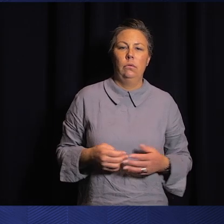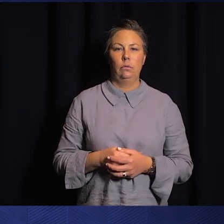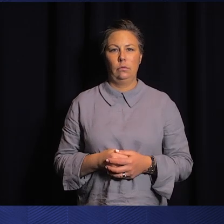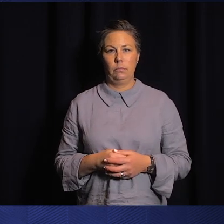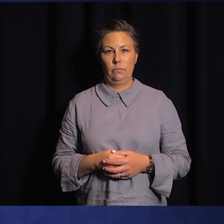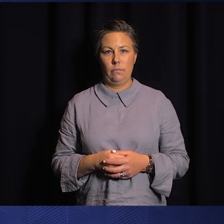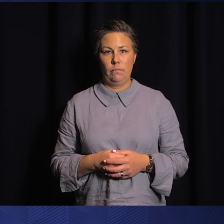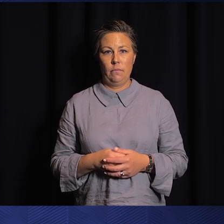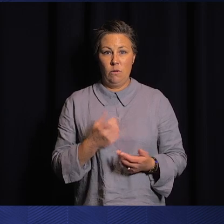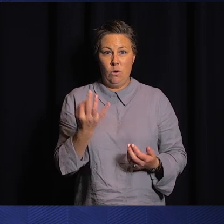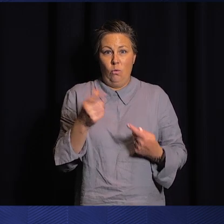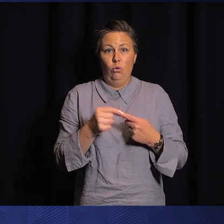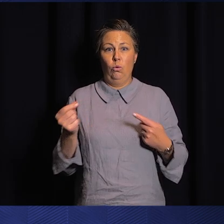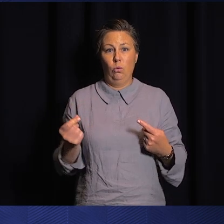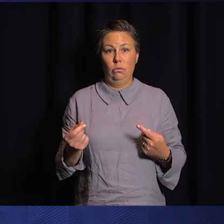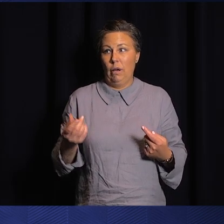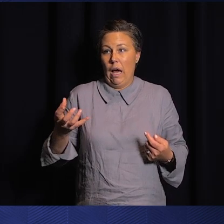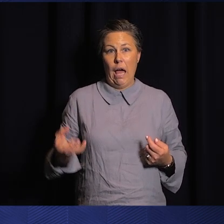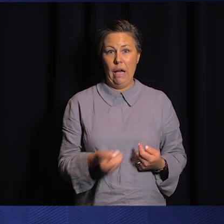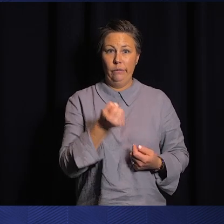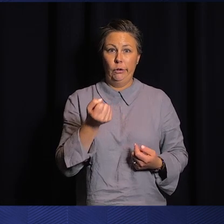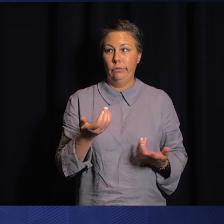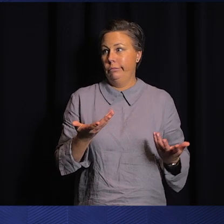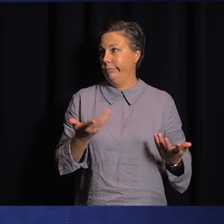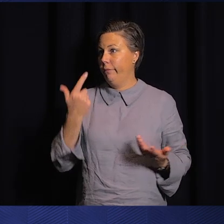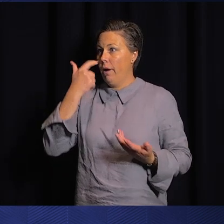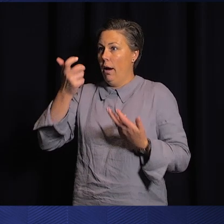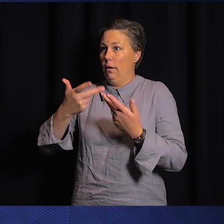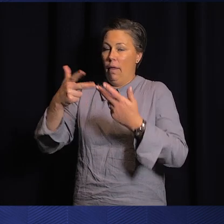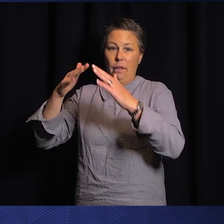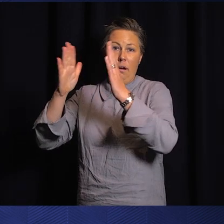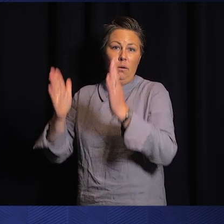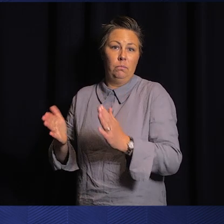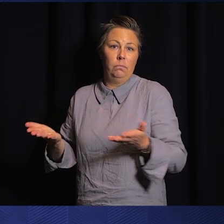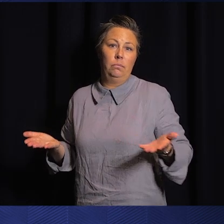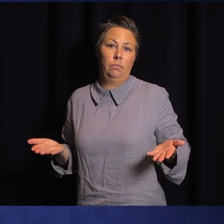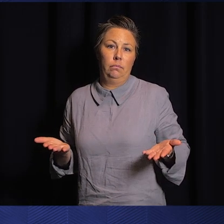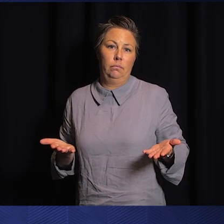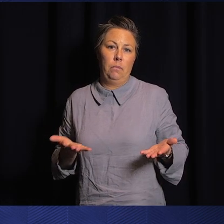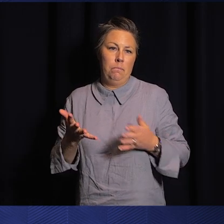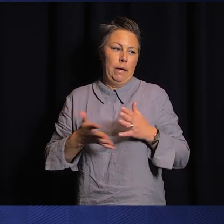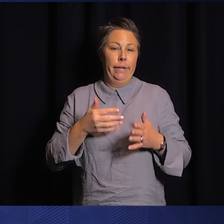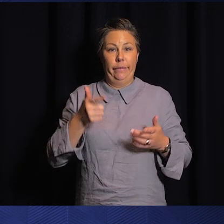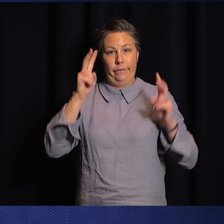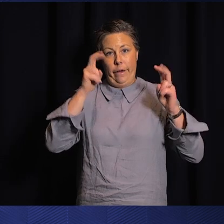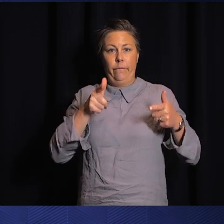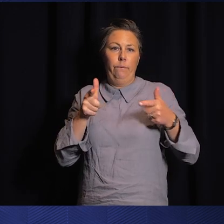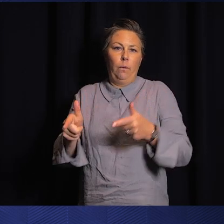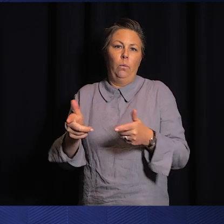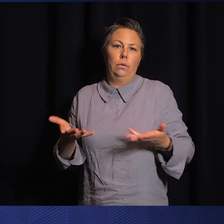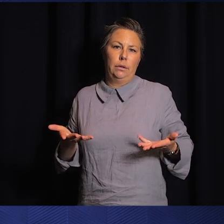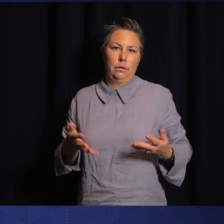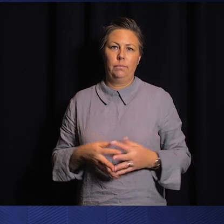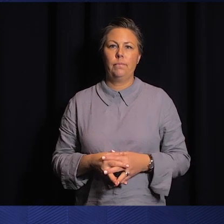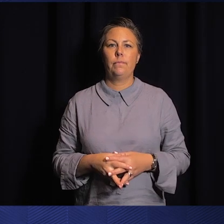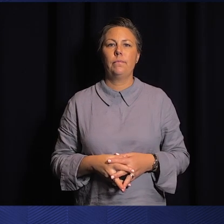no element of choice, and therefore there is that risk that it is a forced displacement. The last